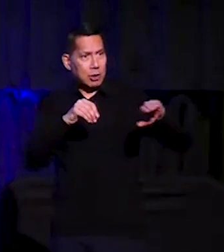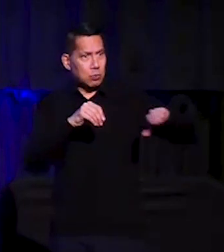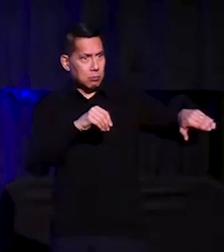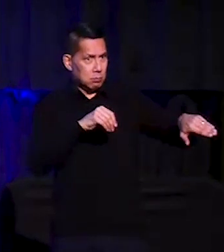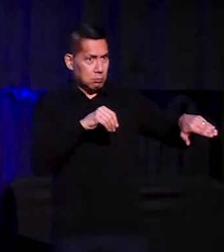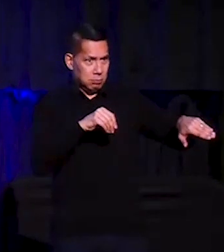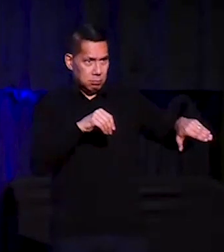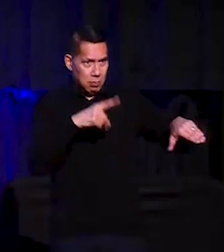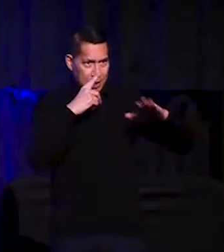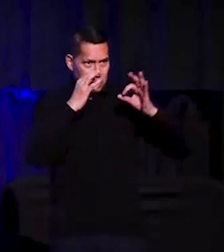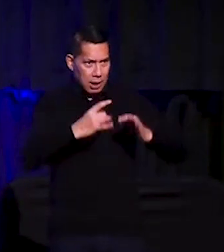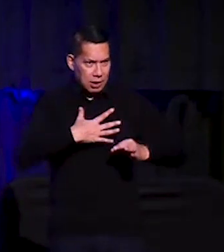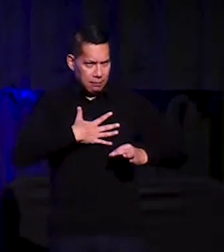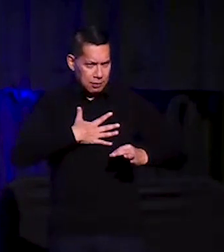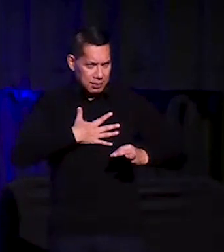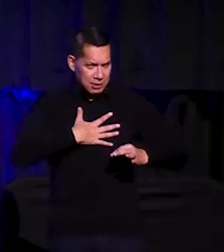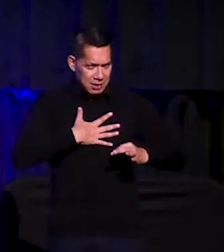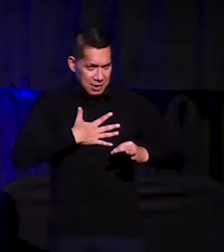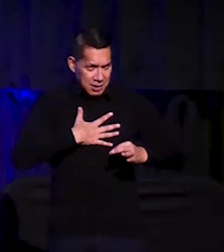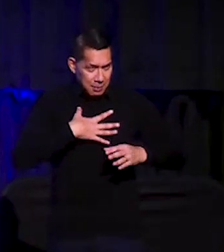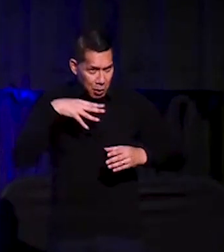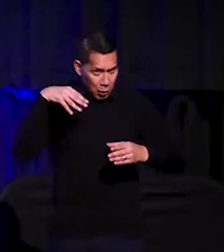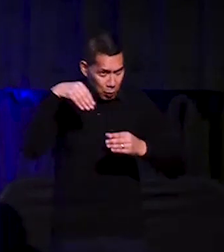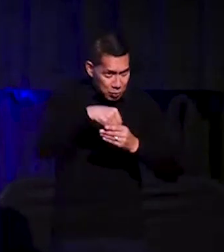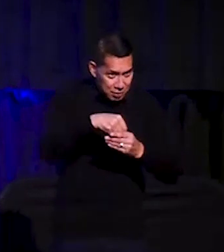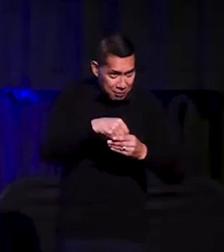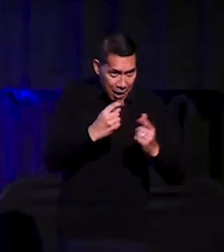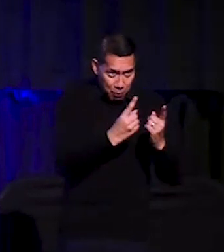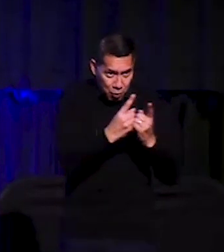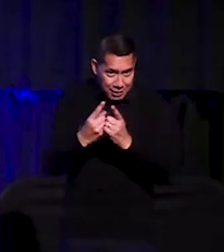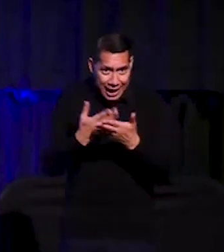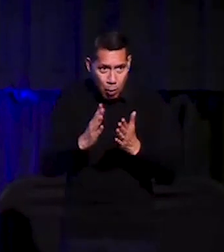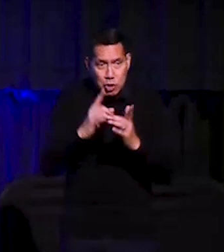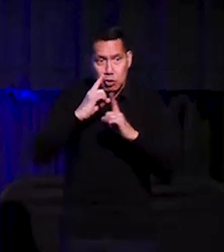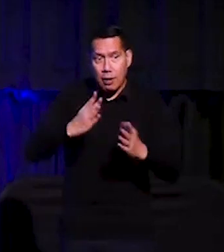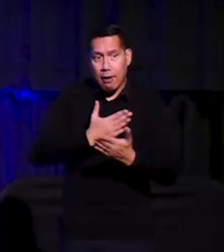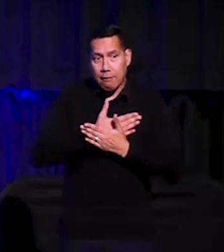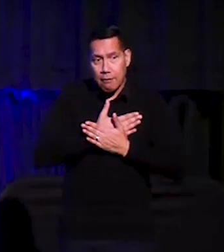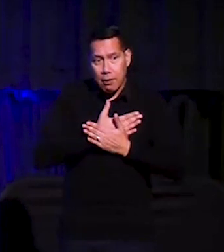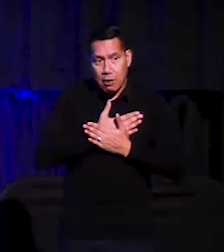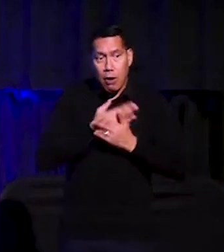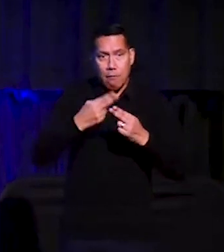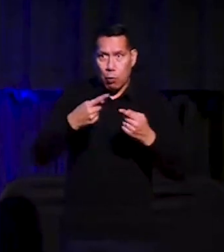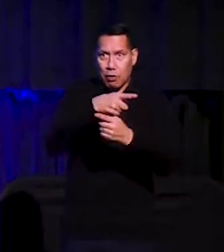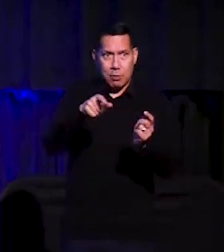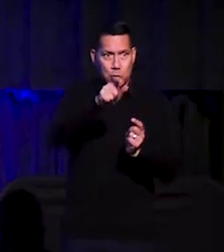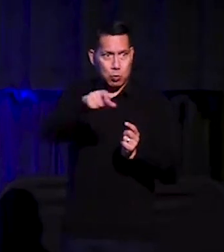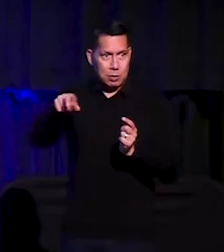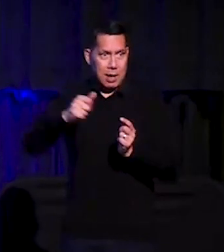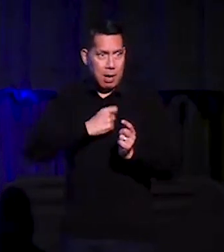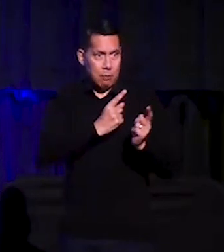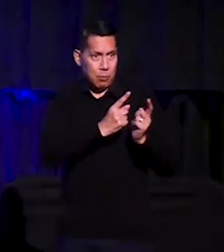in our product is how we express our love to our users. Just like with any relationships, it